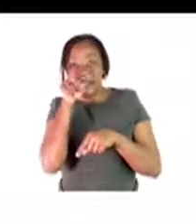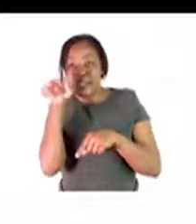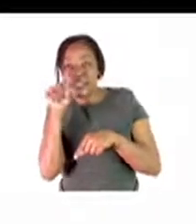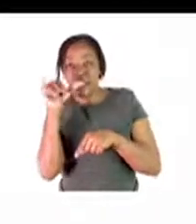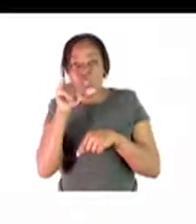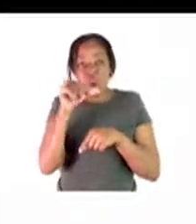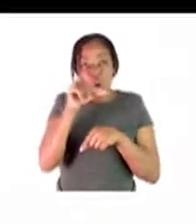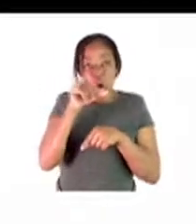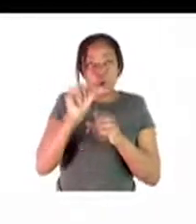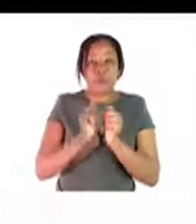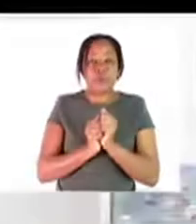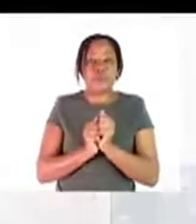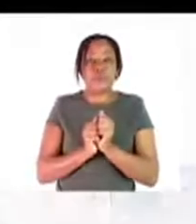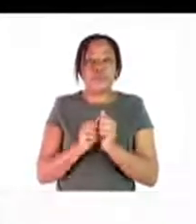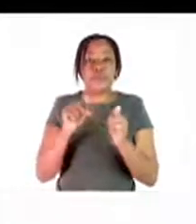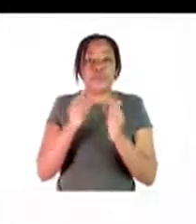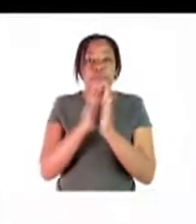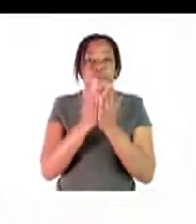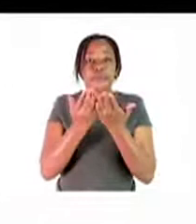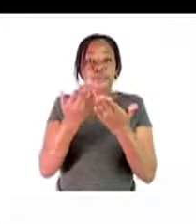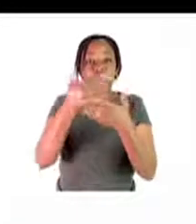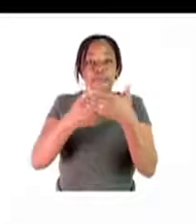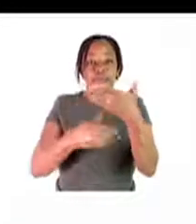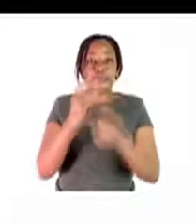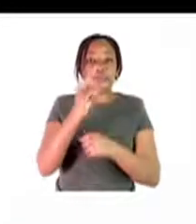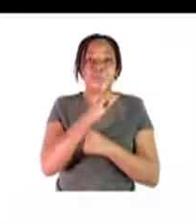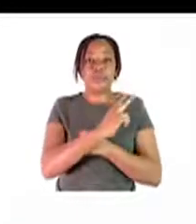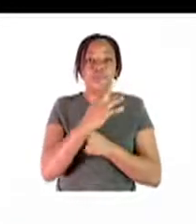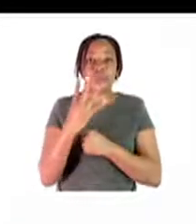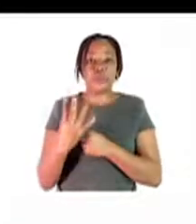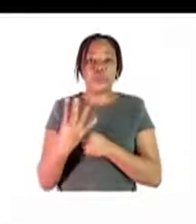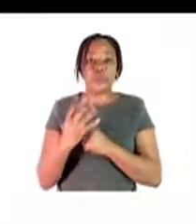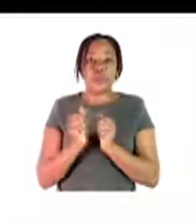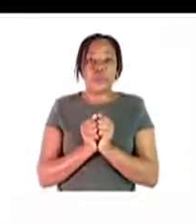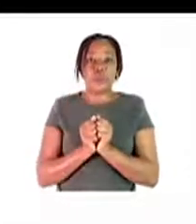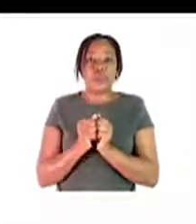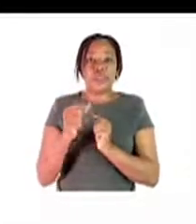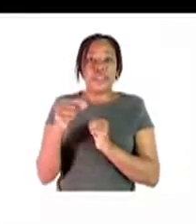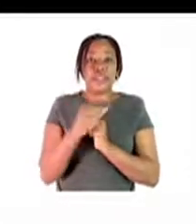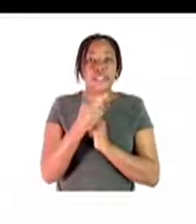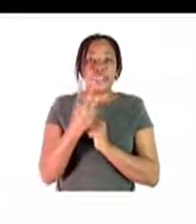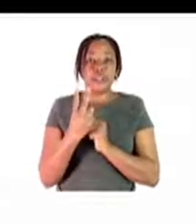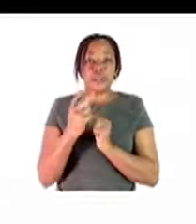page 24. I'm still with the grade threes, with the grade twos, I mean.